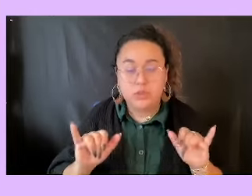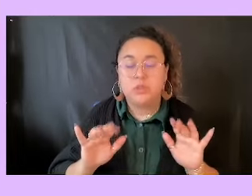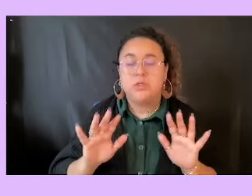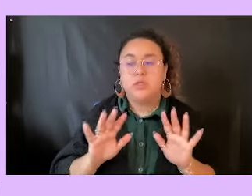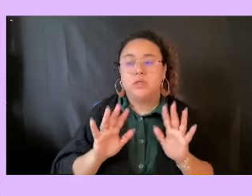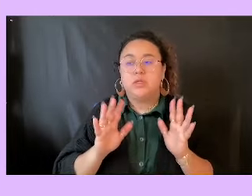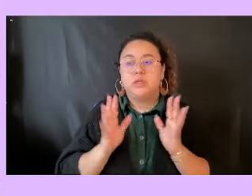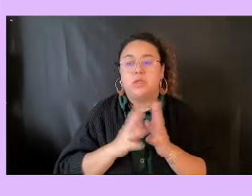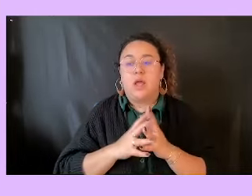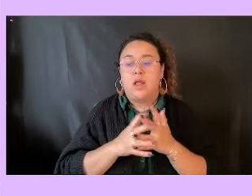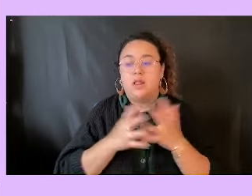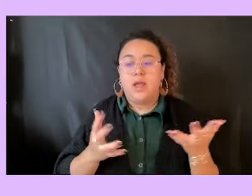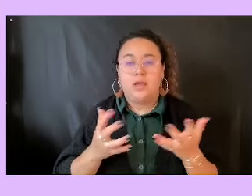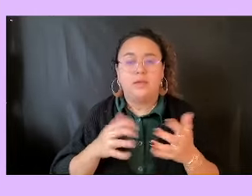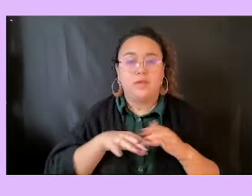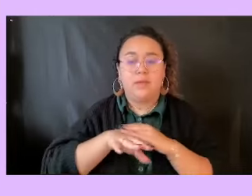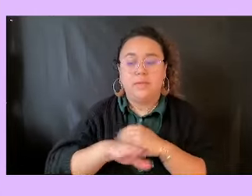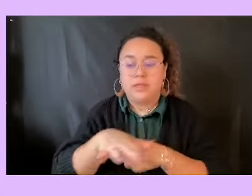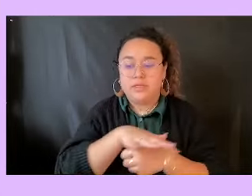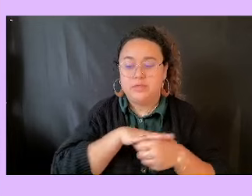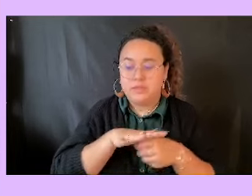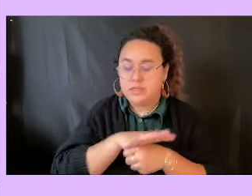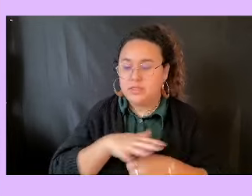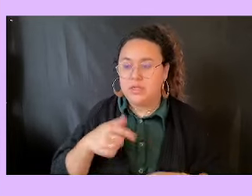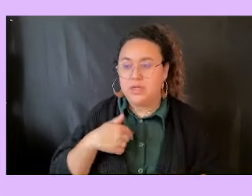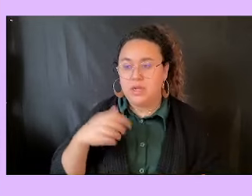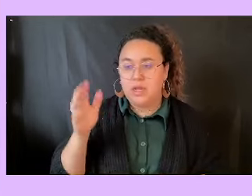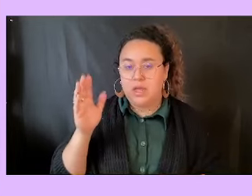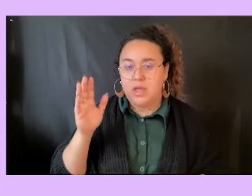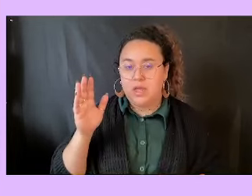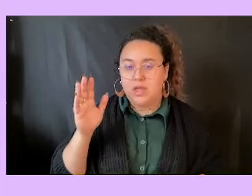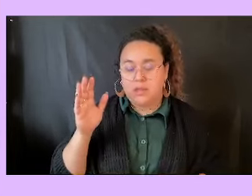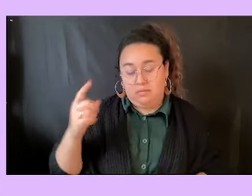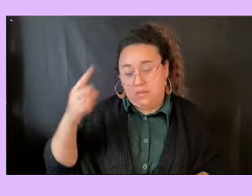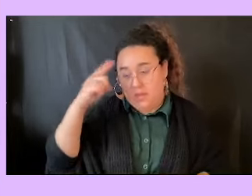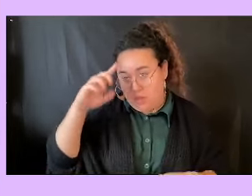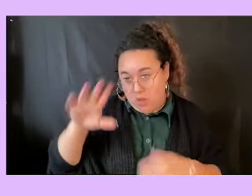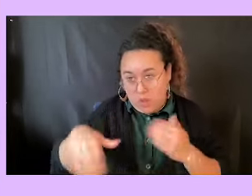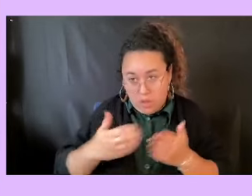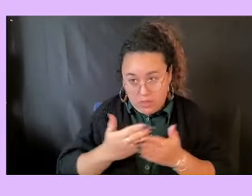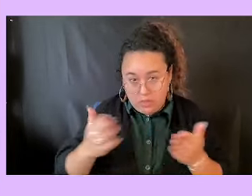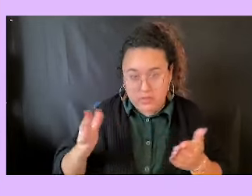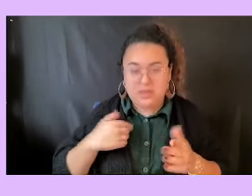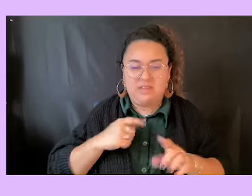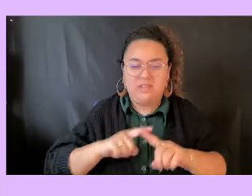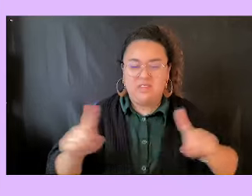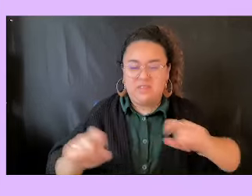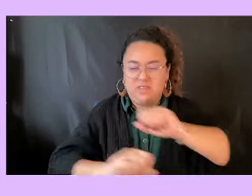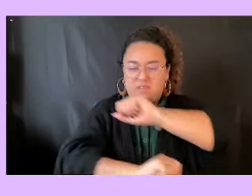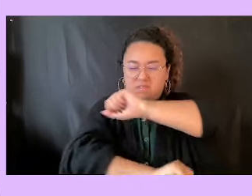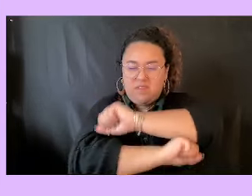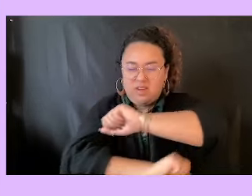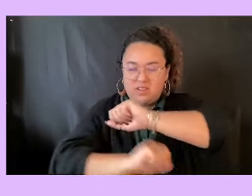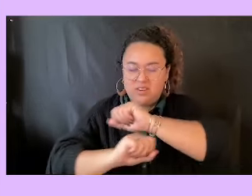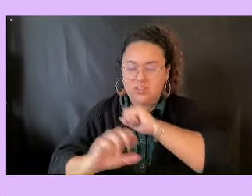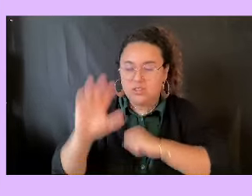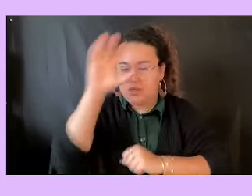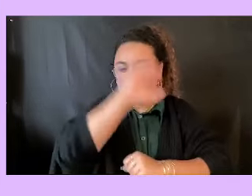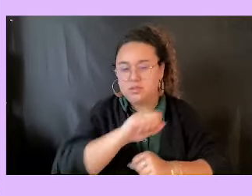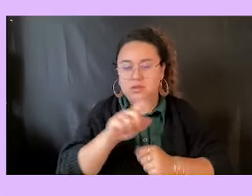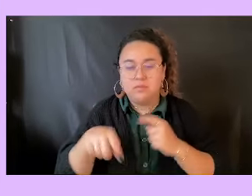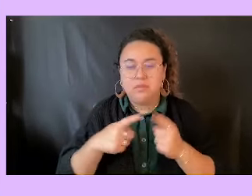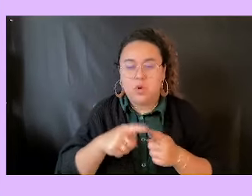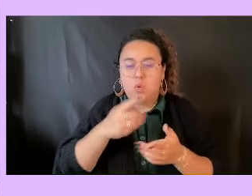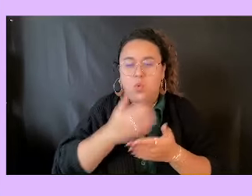into space. And all of those things have entirely different foundational assumptions about like what is good